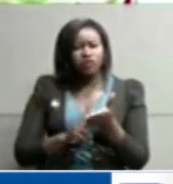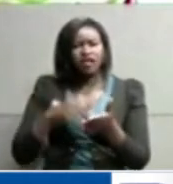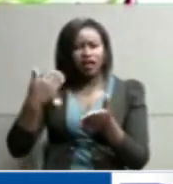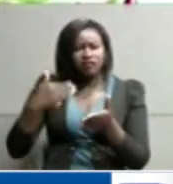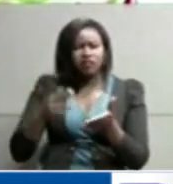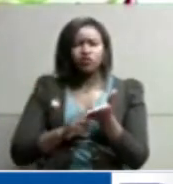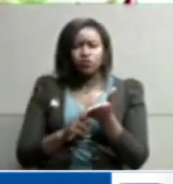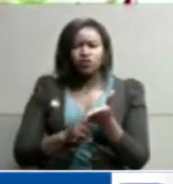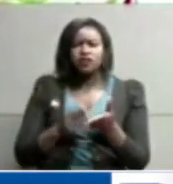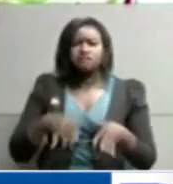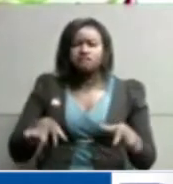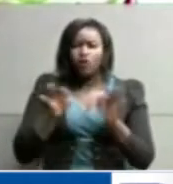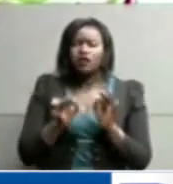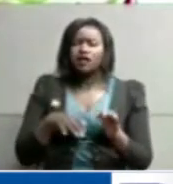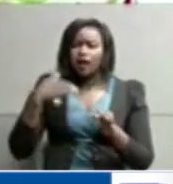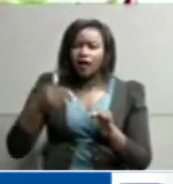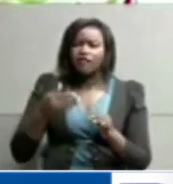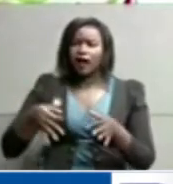common user surfaces,